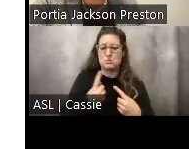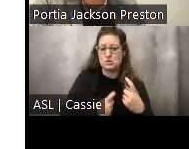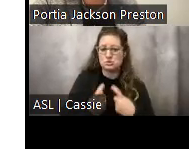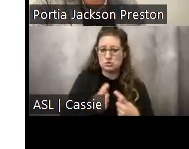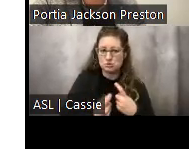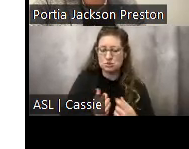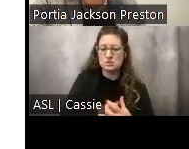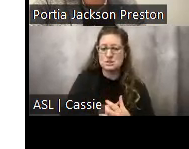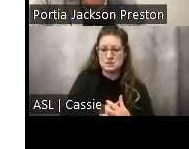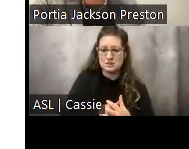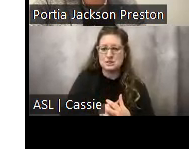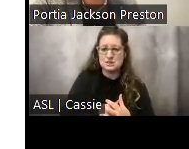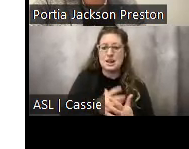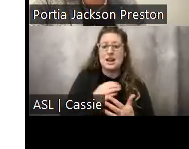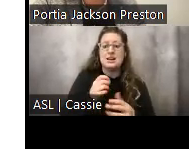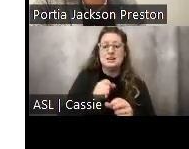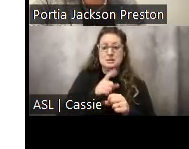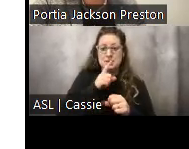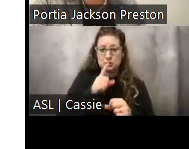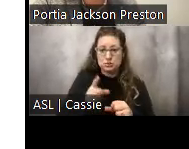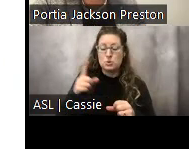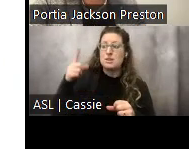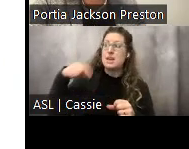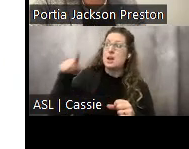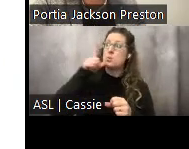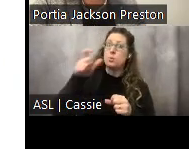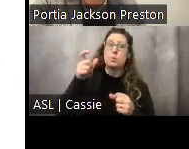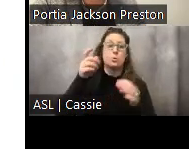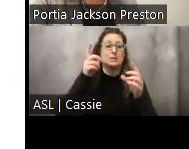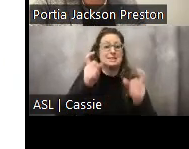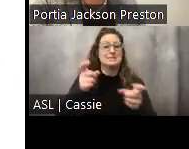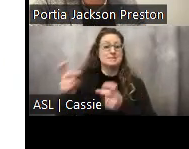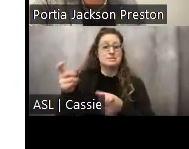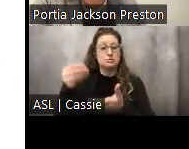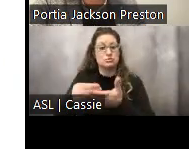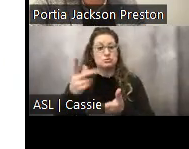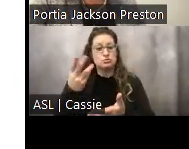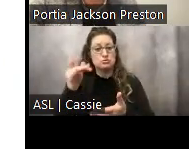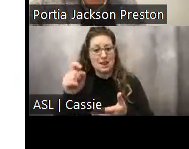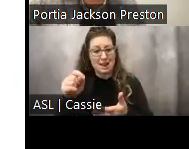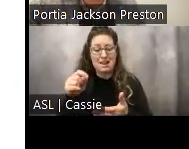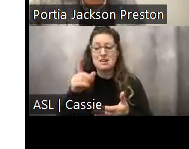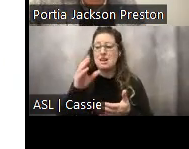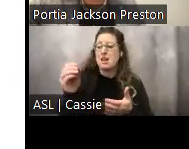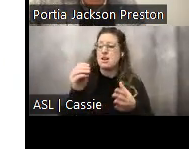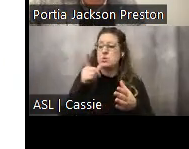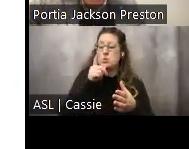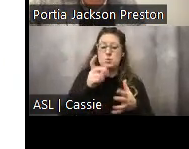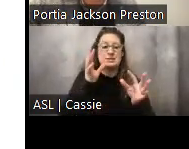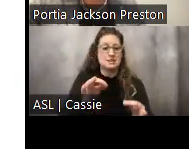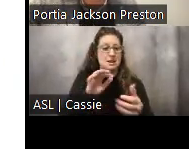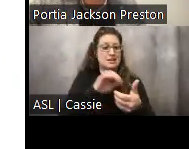grantors that are selecting, you know, those to do business with,